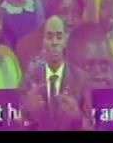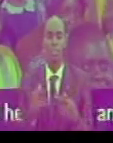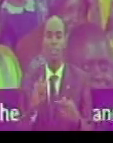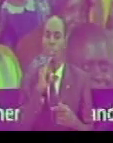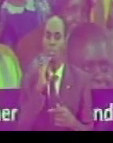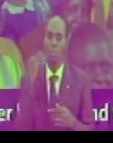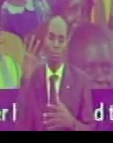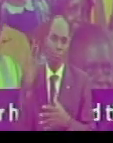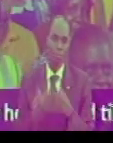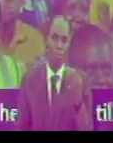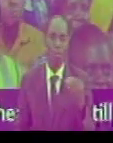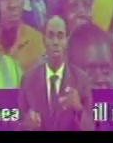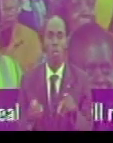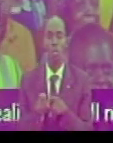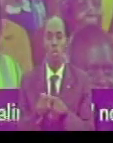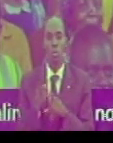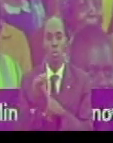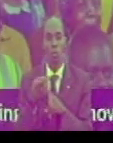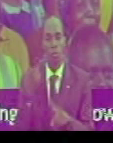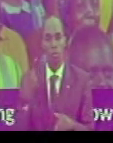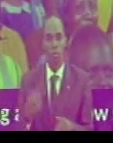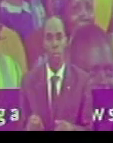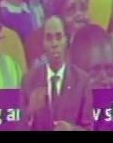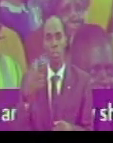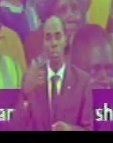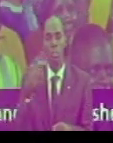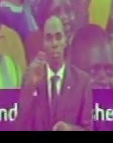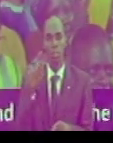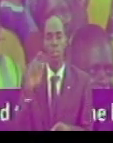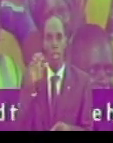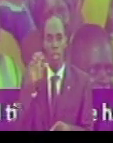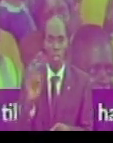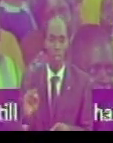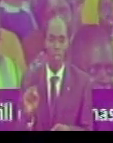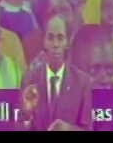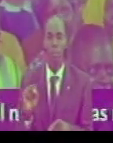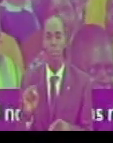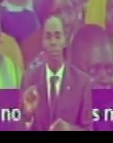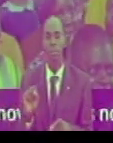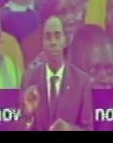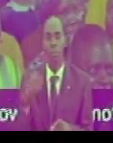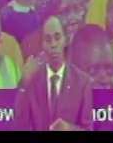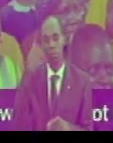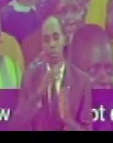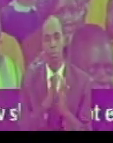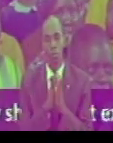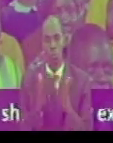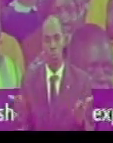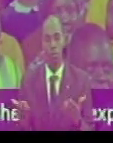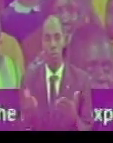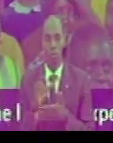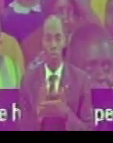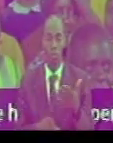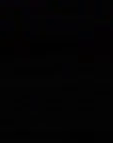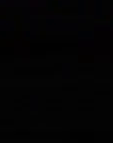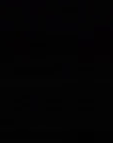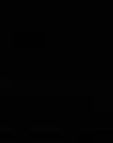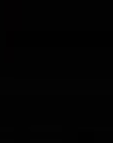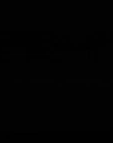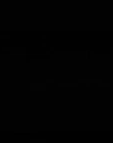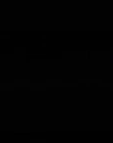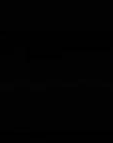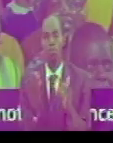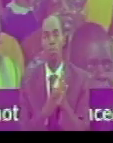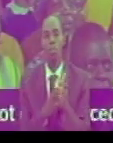Barishua Letira. She says, praise the Lord. According to her, she's writing in from Port Harcourt River State. She's been having chronic